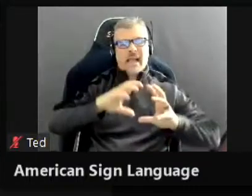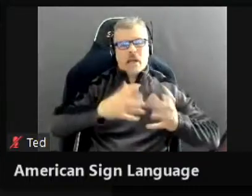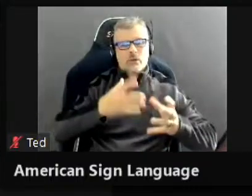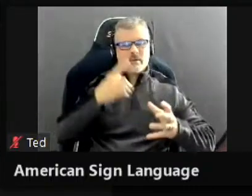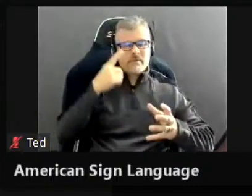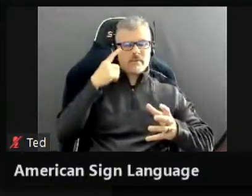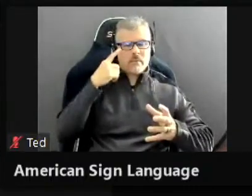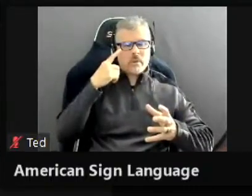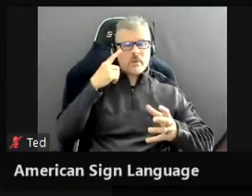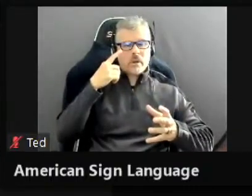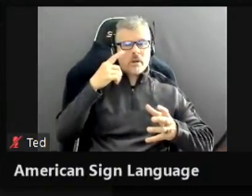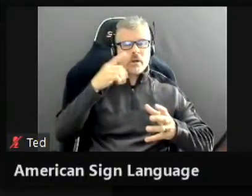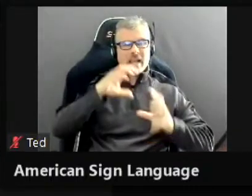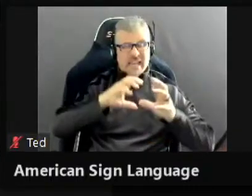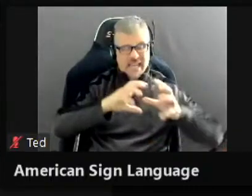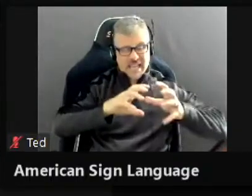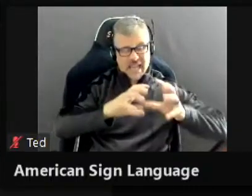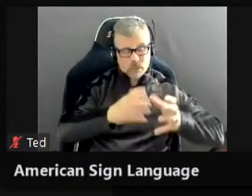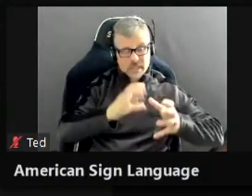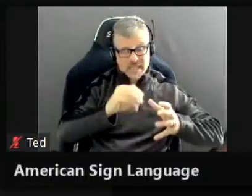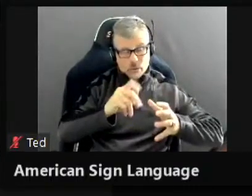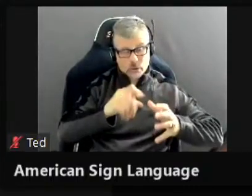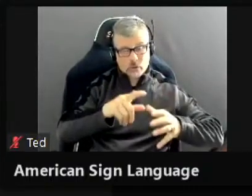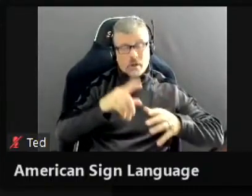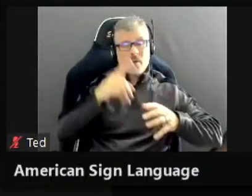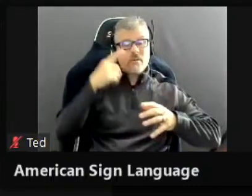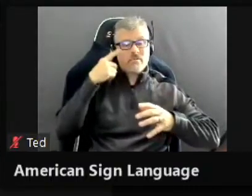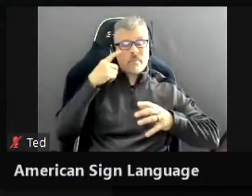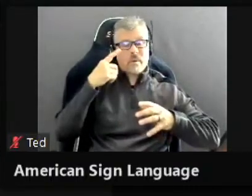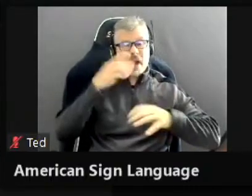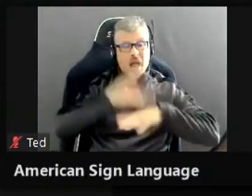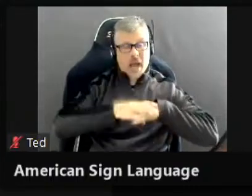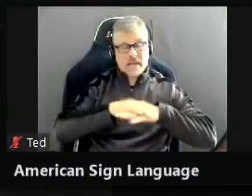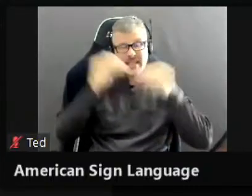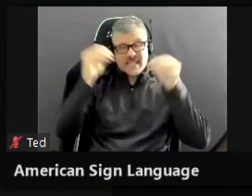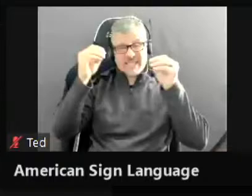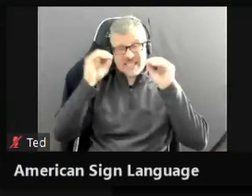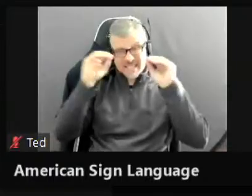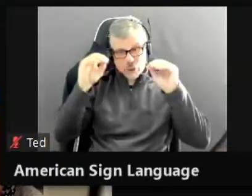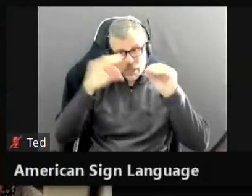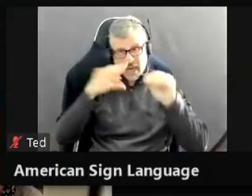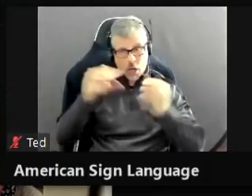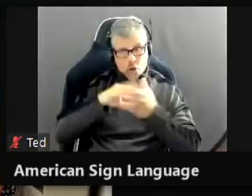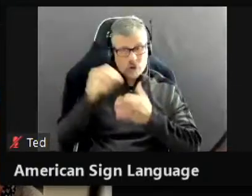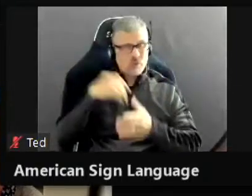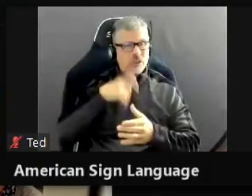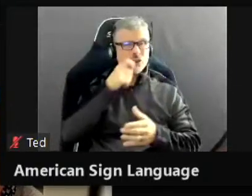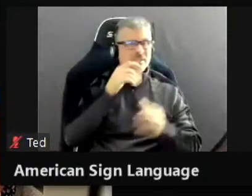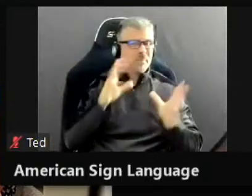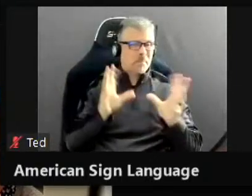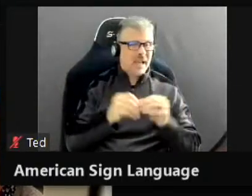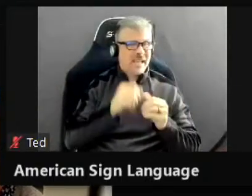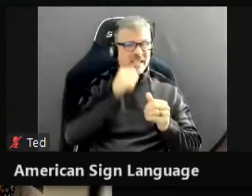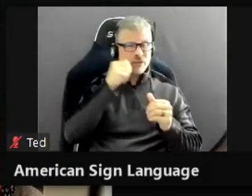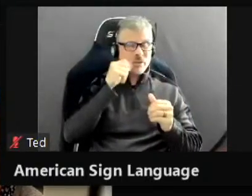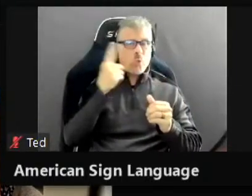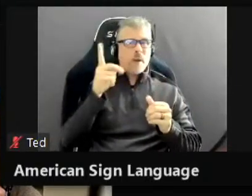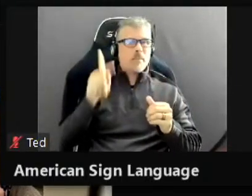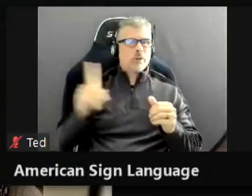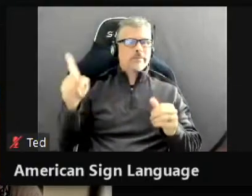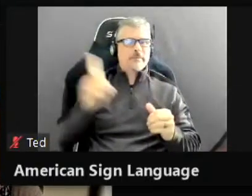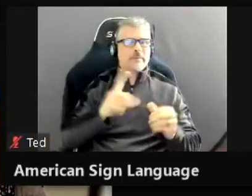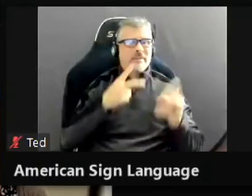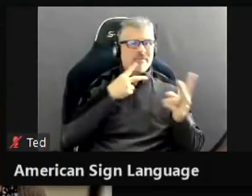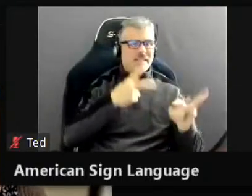sorry, Councils on Teaching and Learning. And we just met yesterday and we had a visitor from the